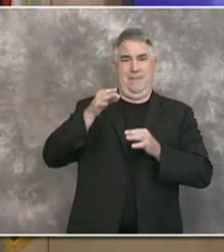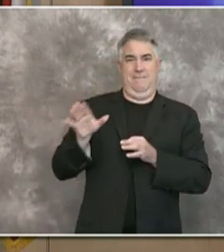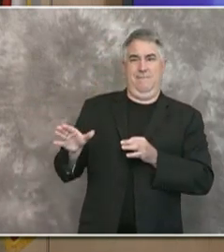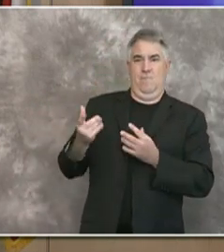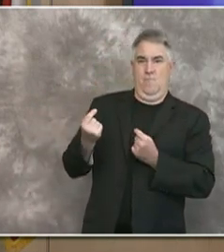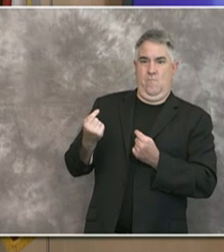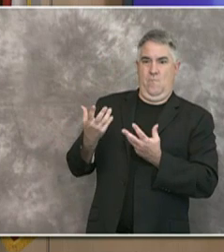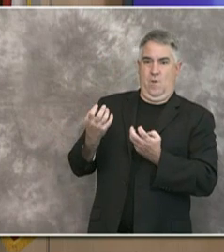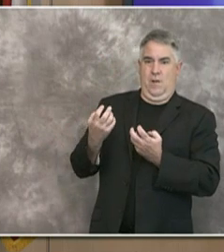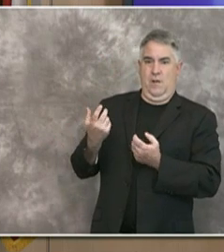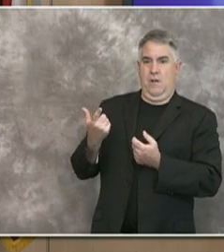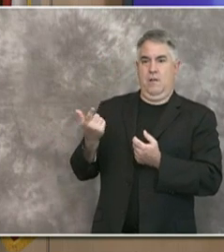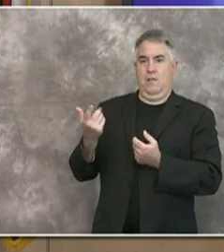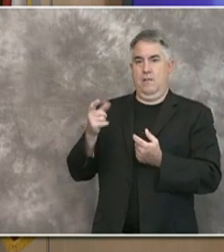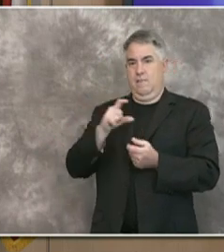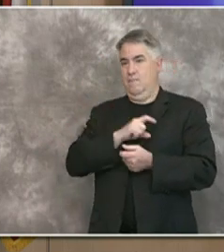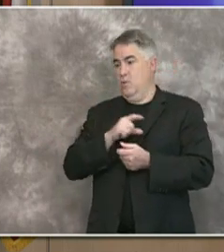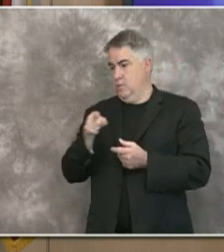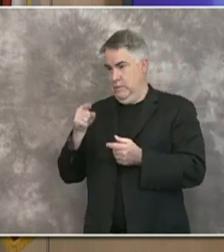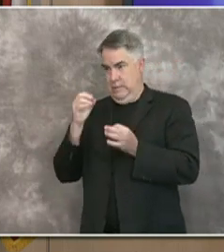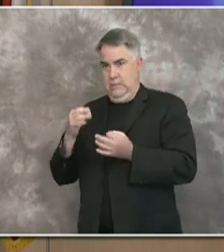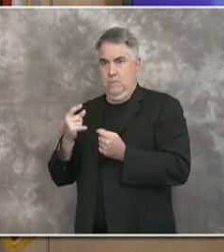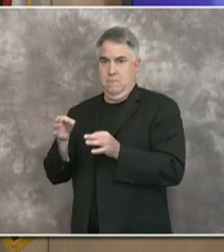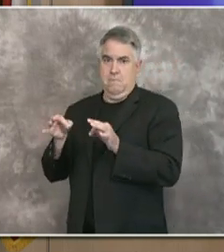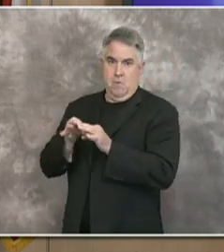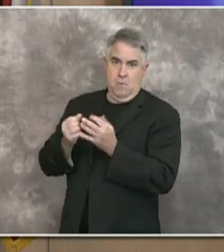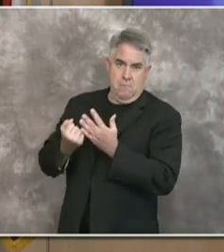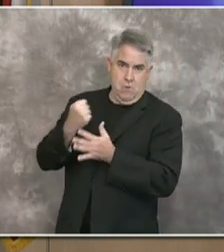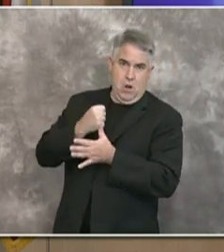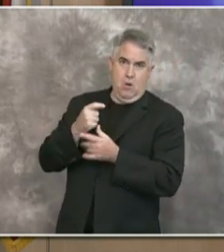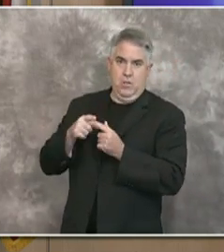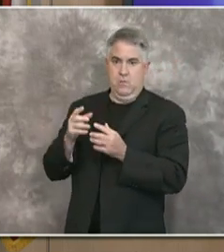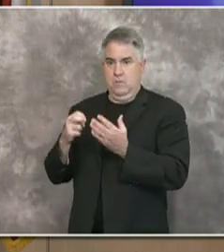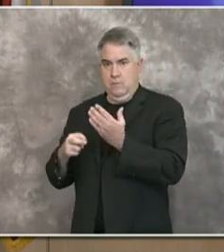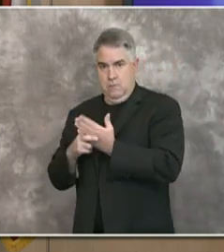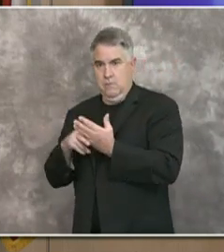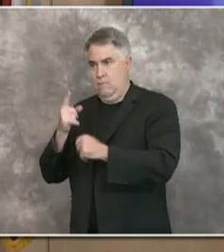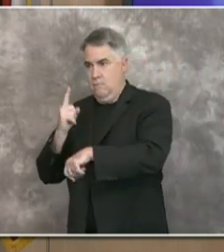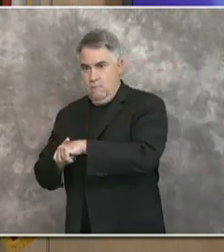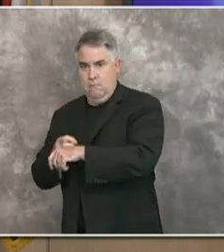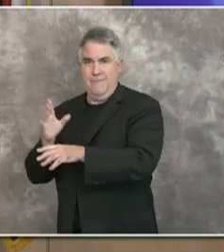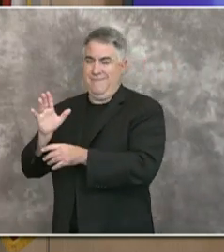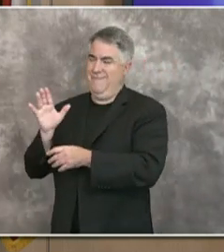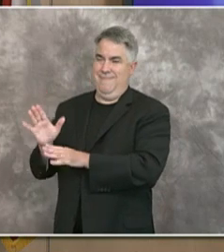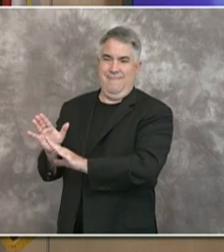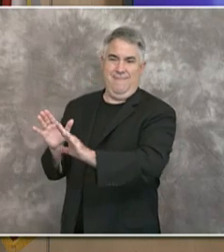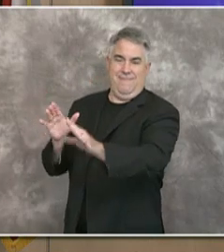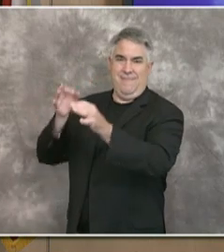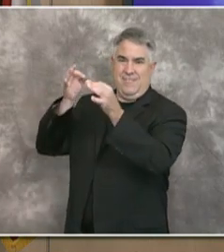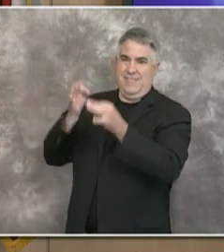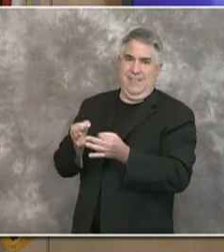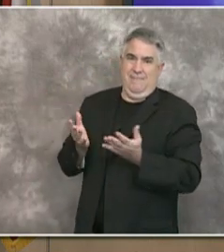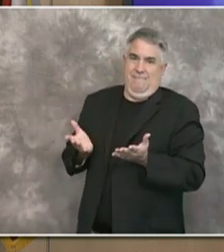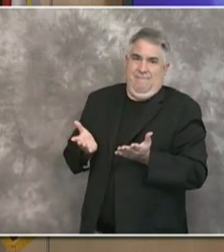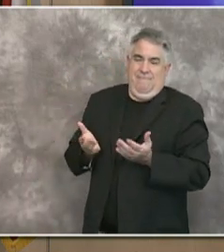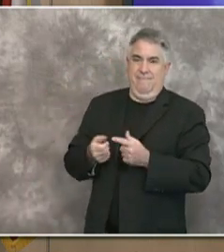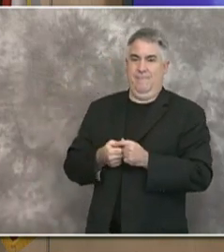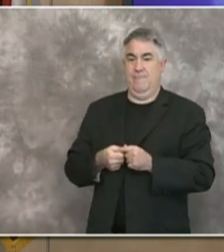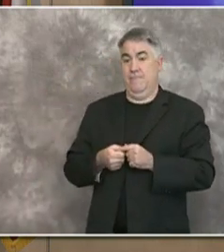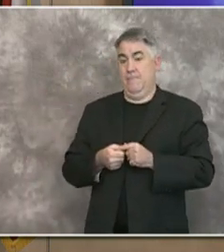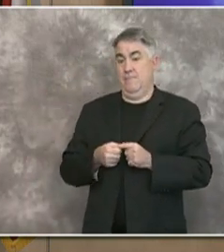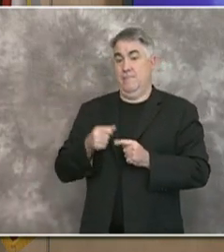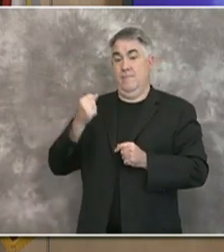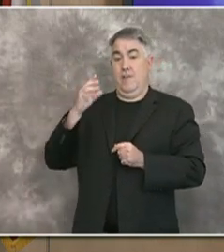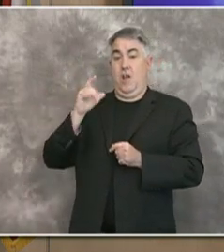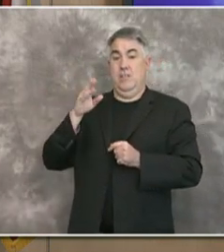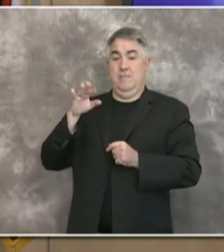their enforcement posture and in terms of what they do in each of their jurisdictions. And so, you know, the Carlsbad police chief basically